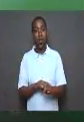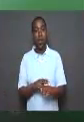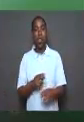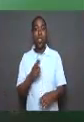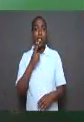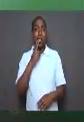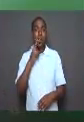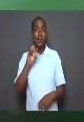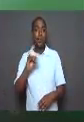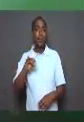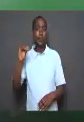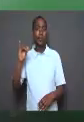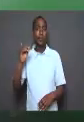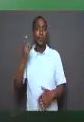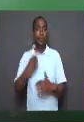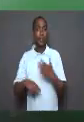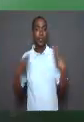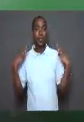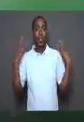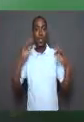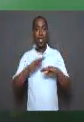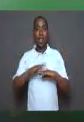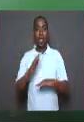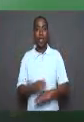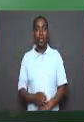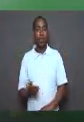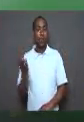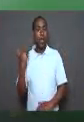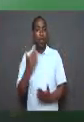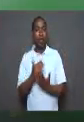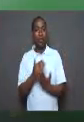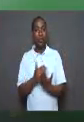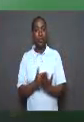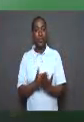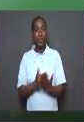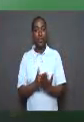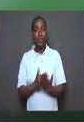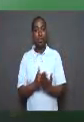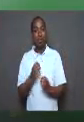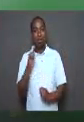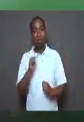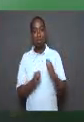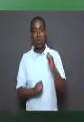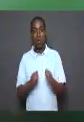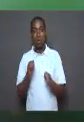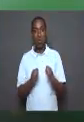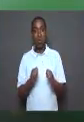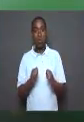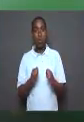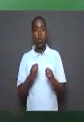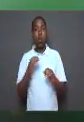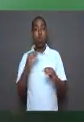of smoking on health. In our last lesson, we compared